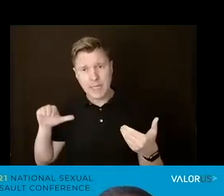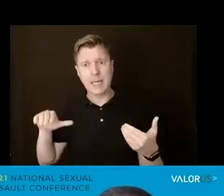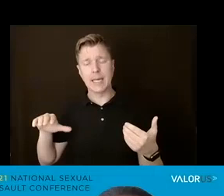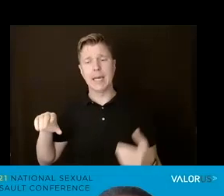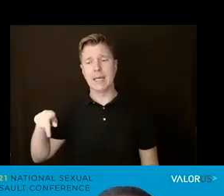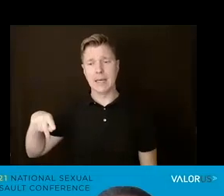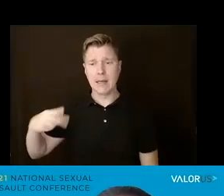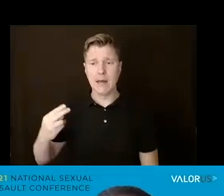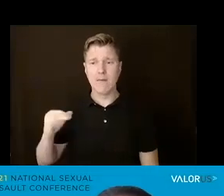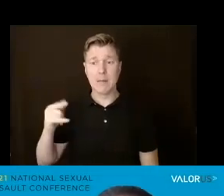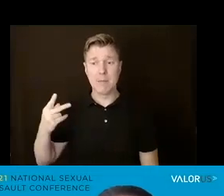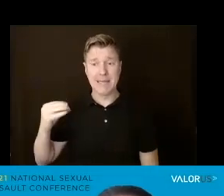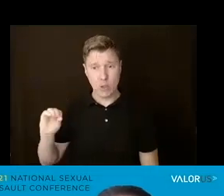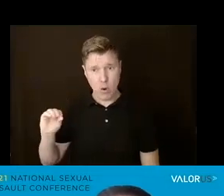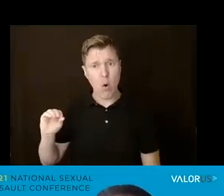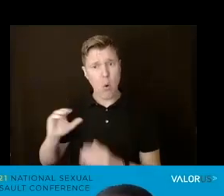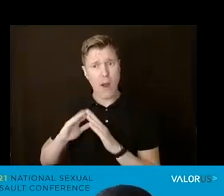and Chamorro household.